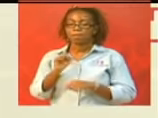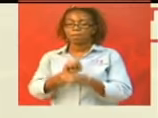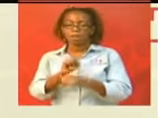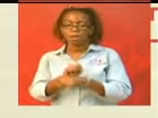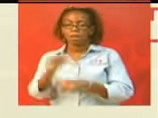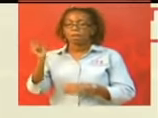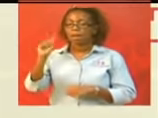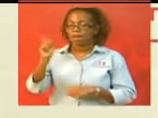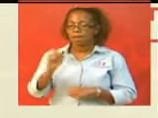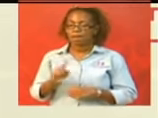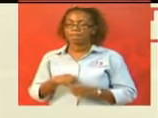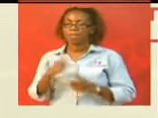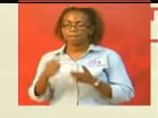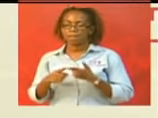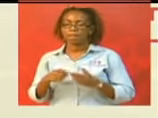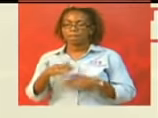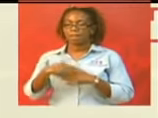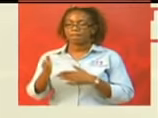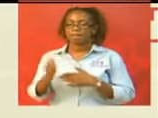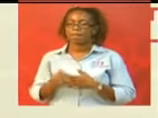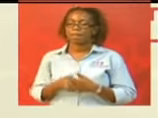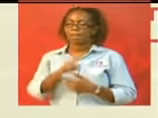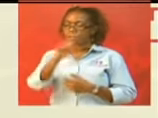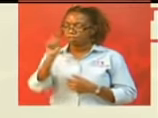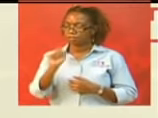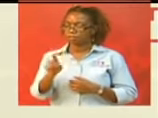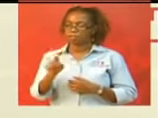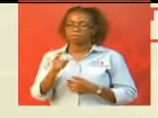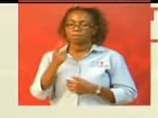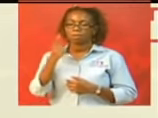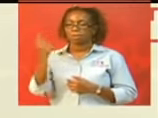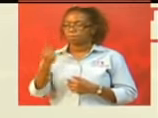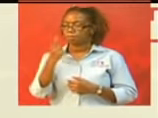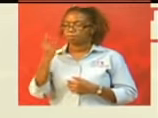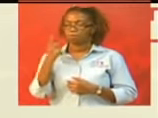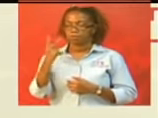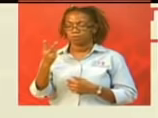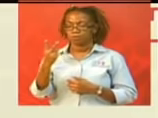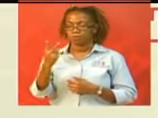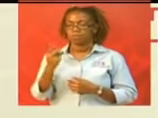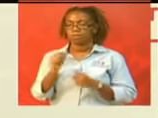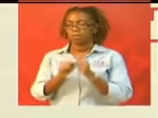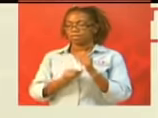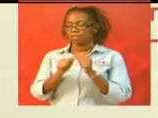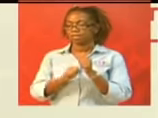a maximum of 2 questions per media house, and we begin with Guardian Media Limited.